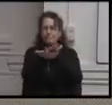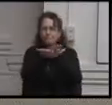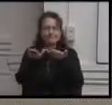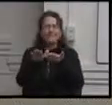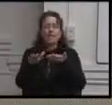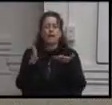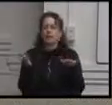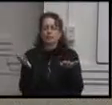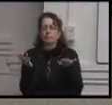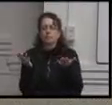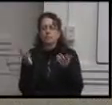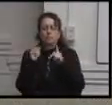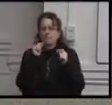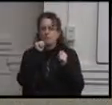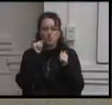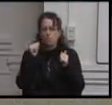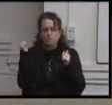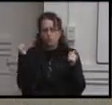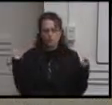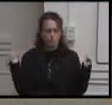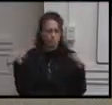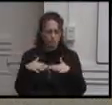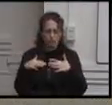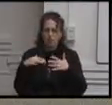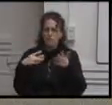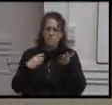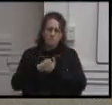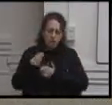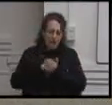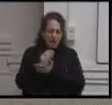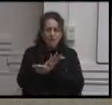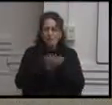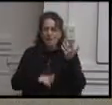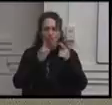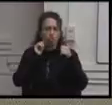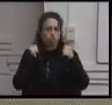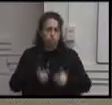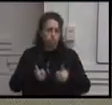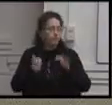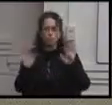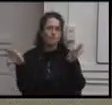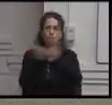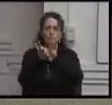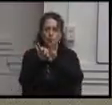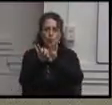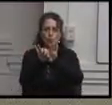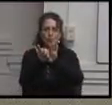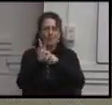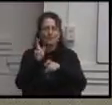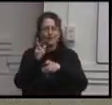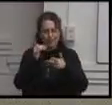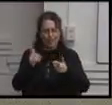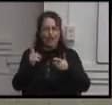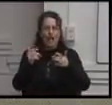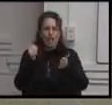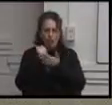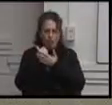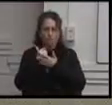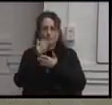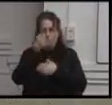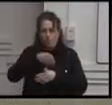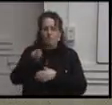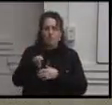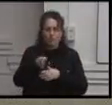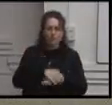the structure through which the state government and the federal government has decided to support